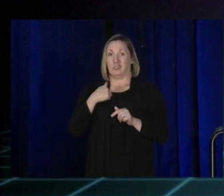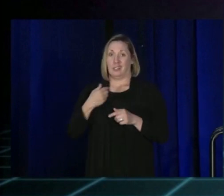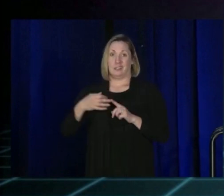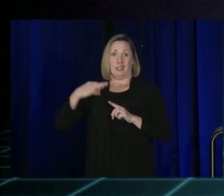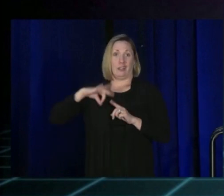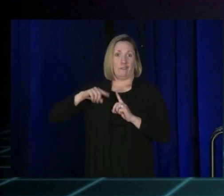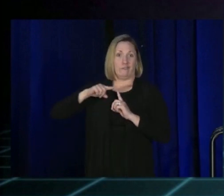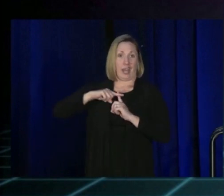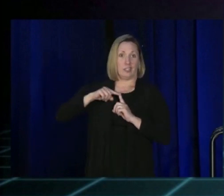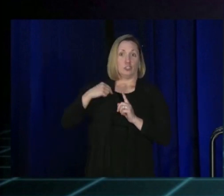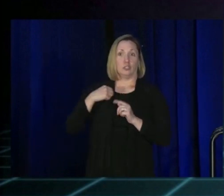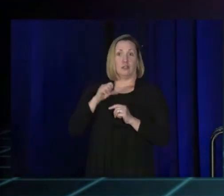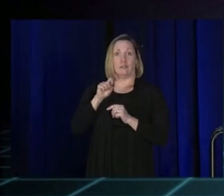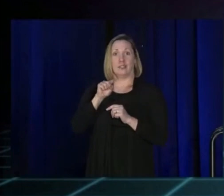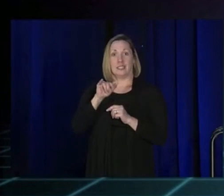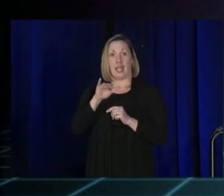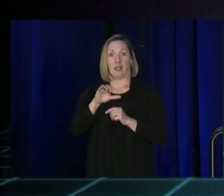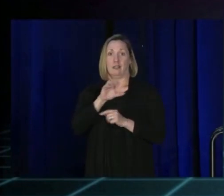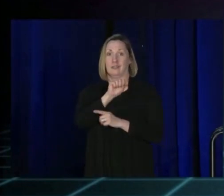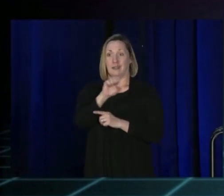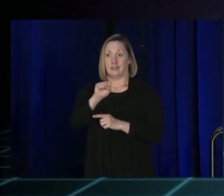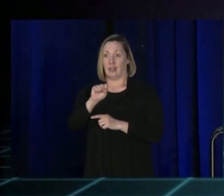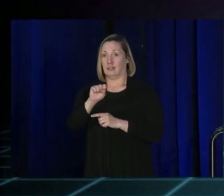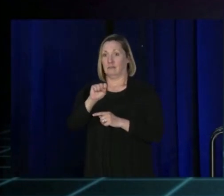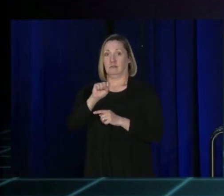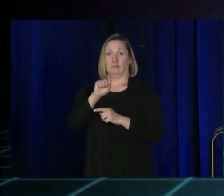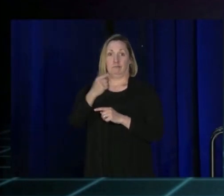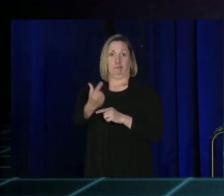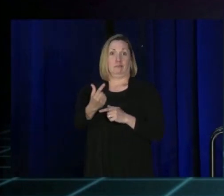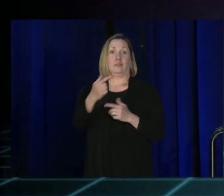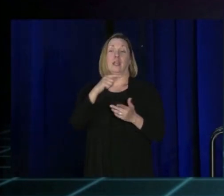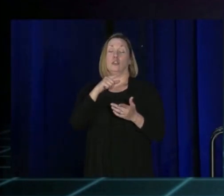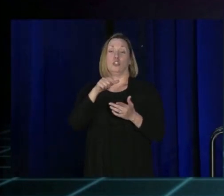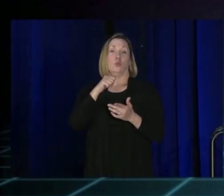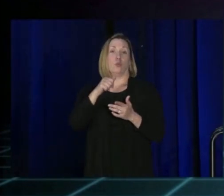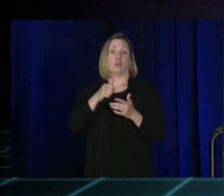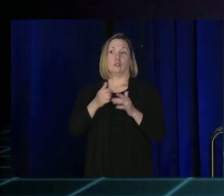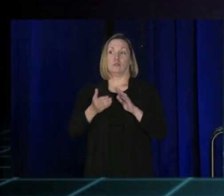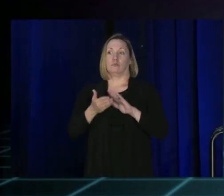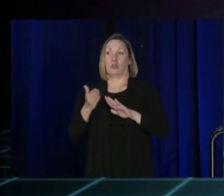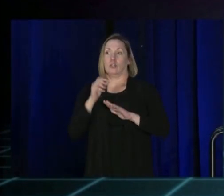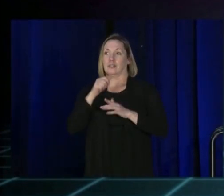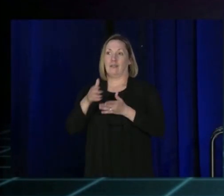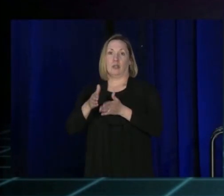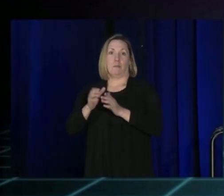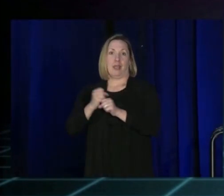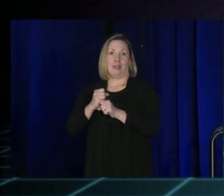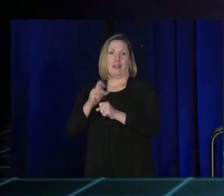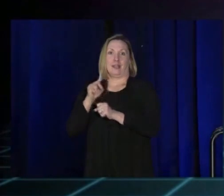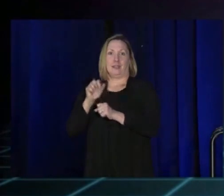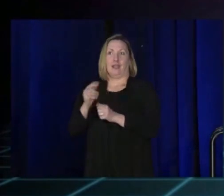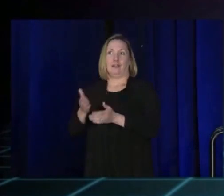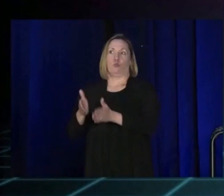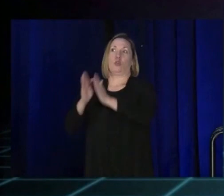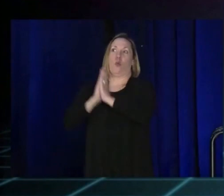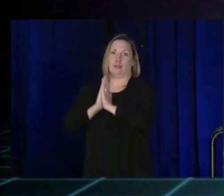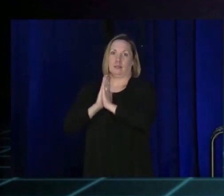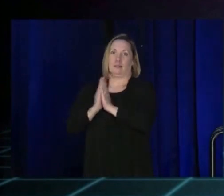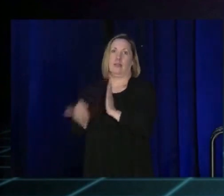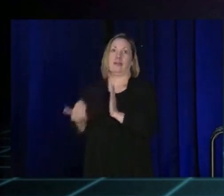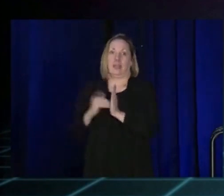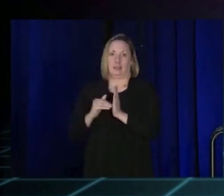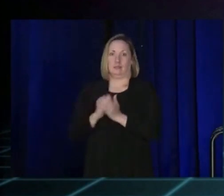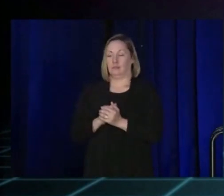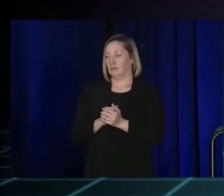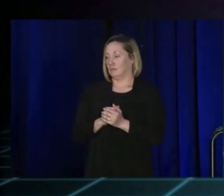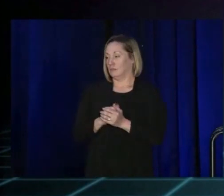that your server never has to run and make that data request again. So let's